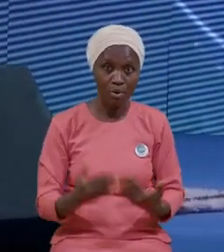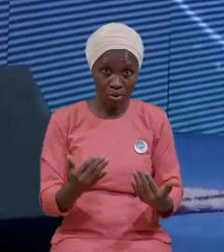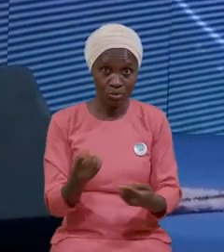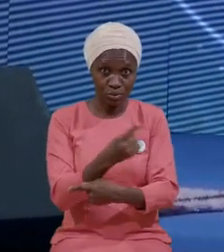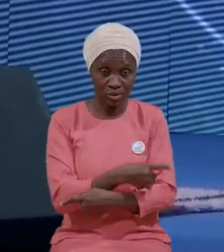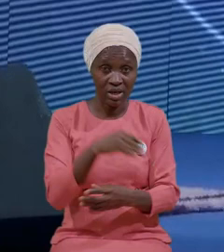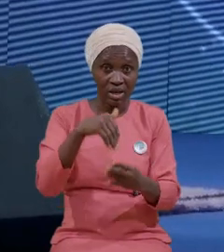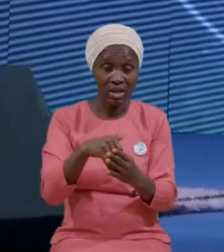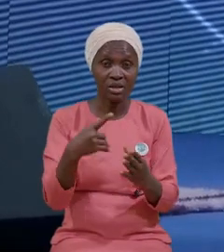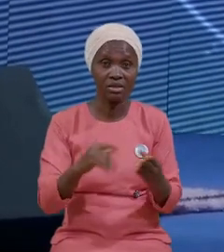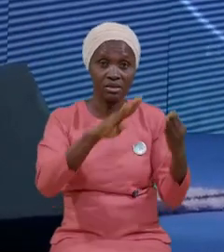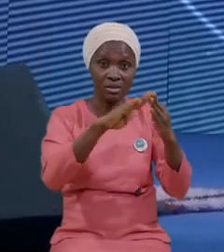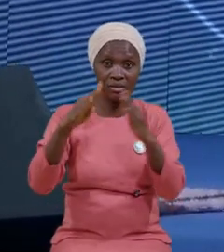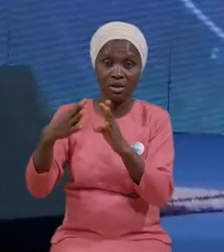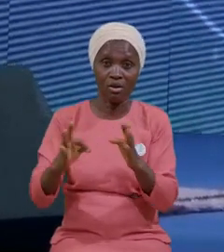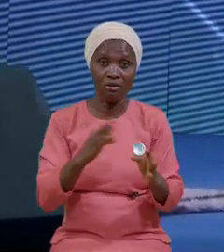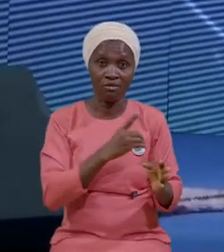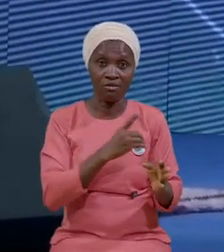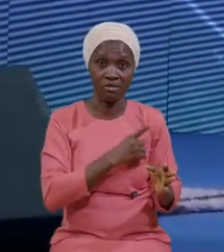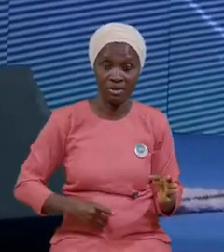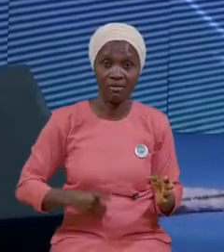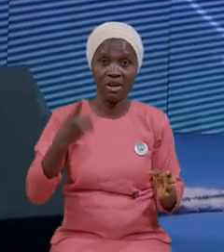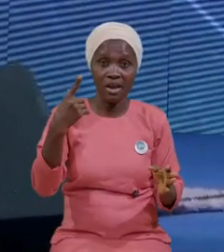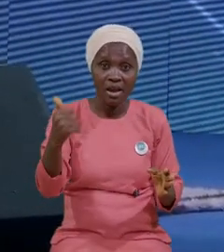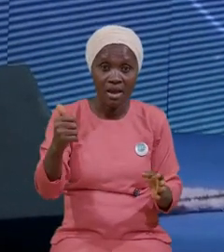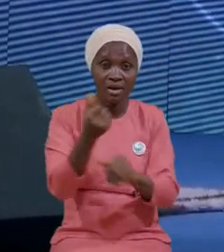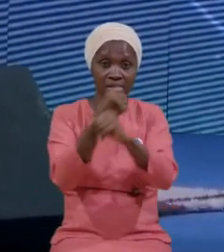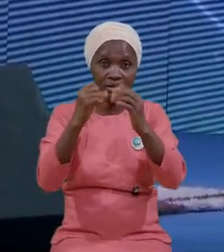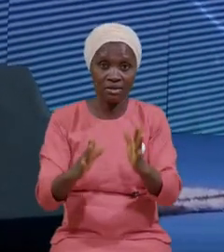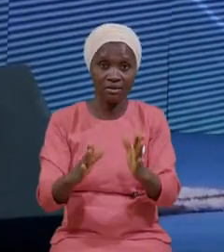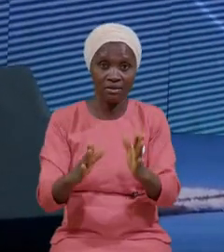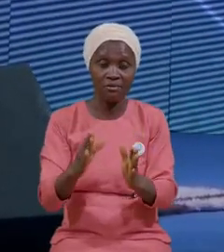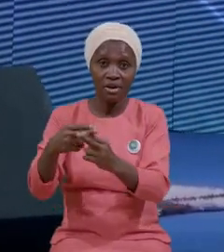a Savior, which is Christ the Lord.